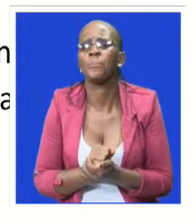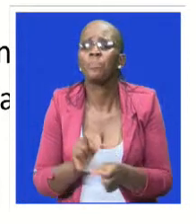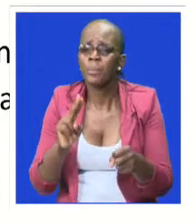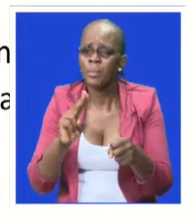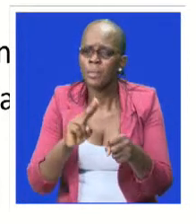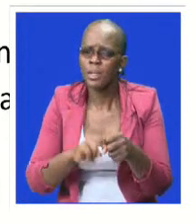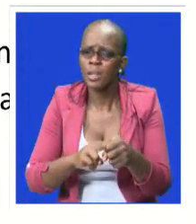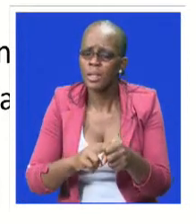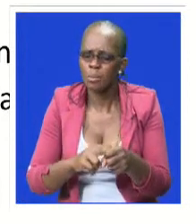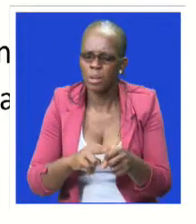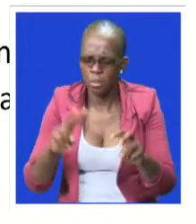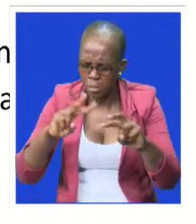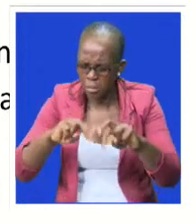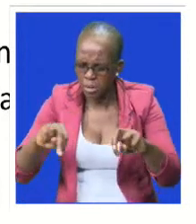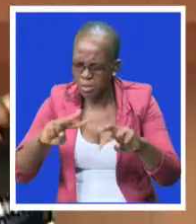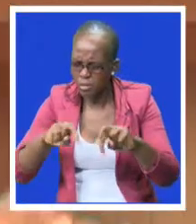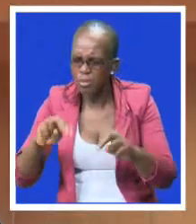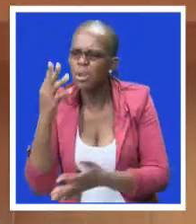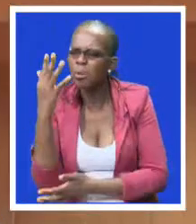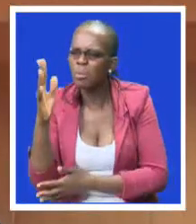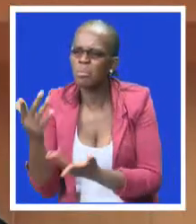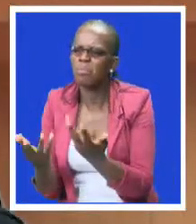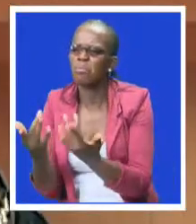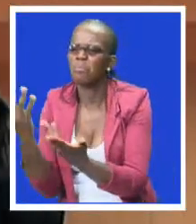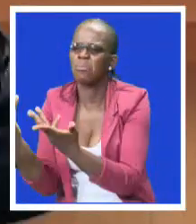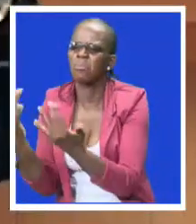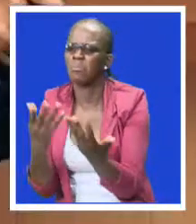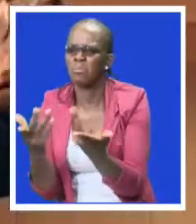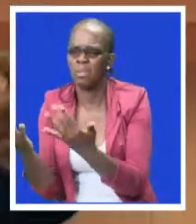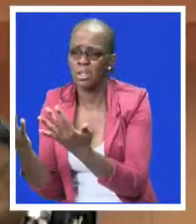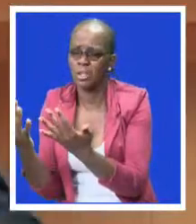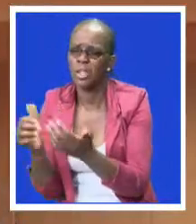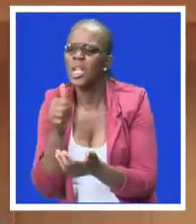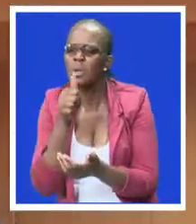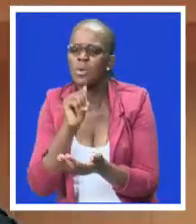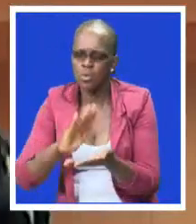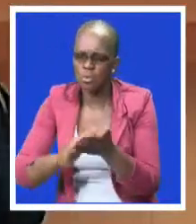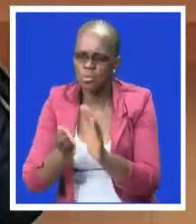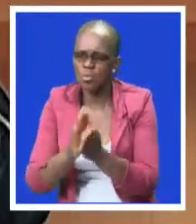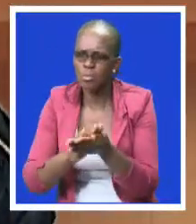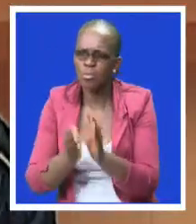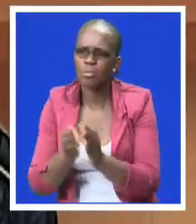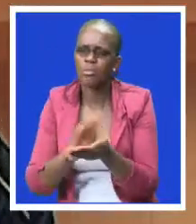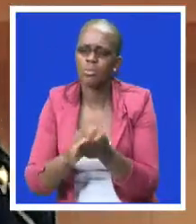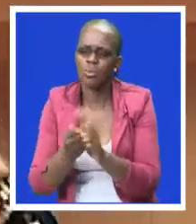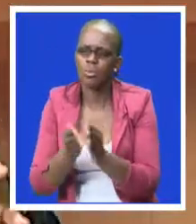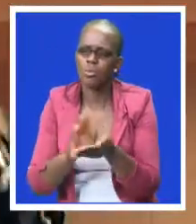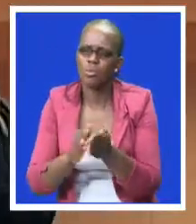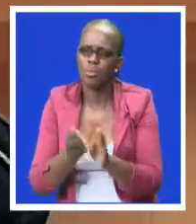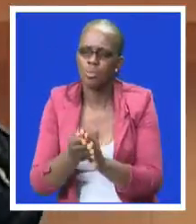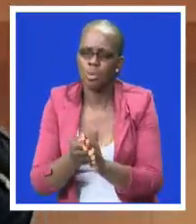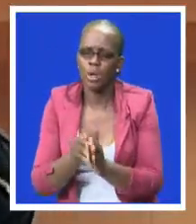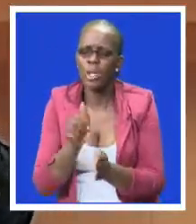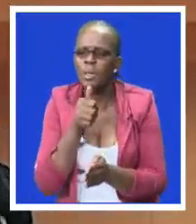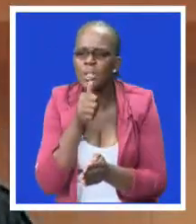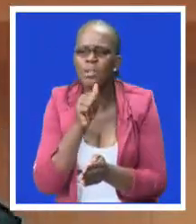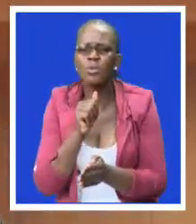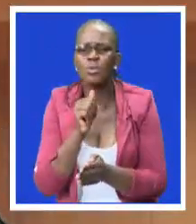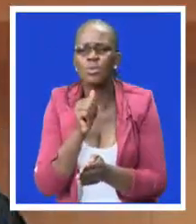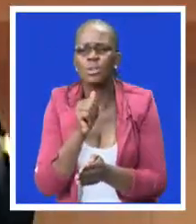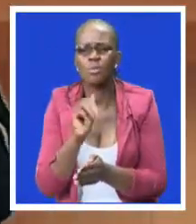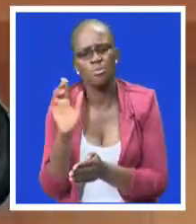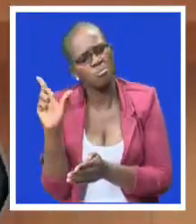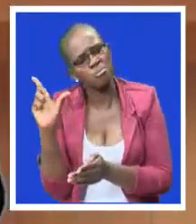sleep on. As a Maswati, we know that we sometimes go and get